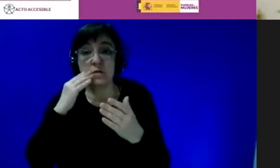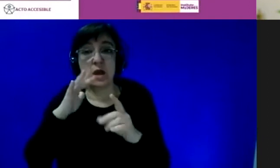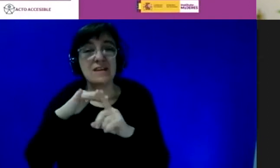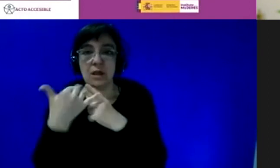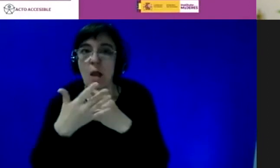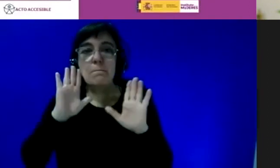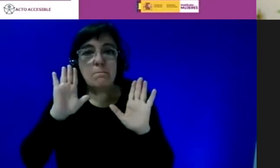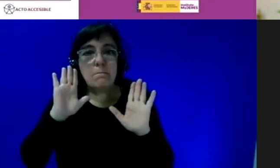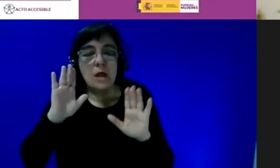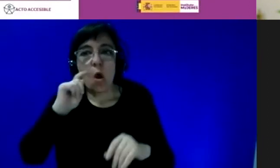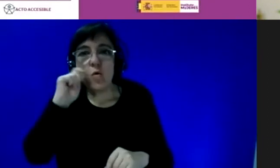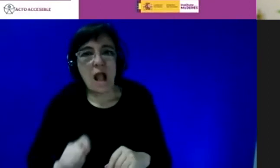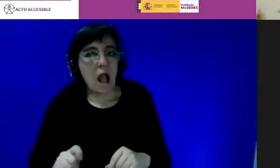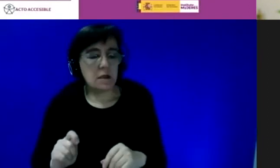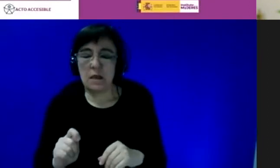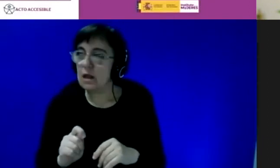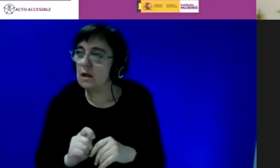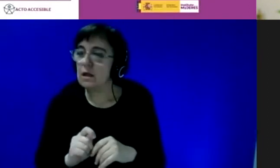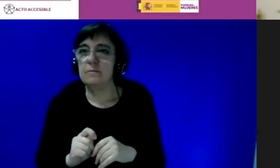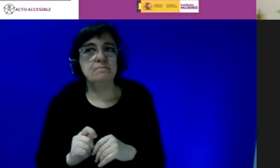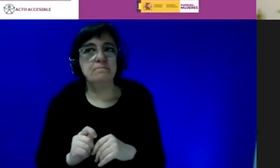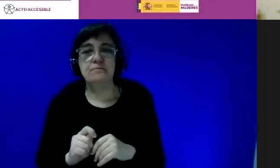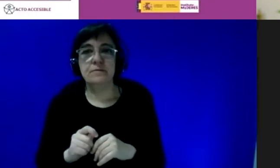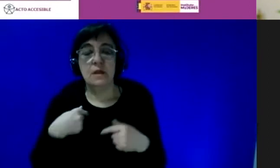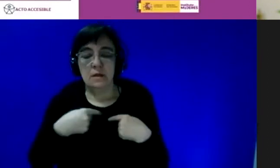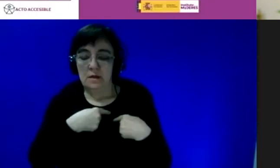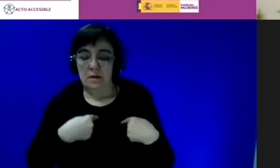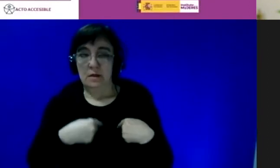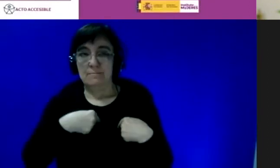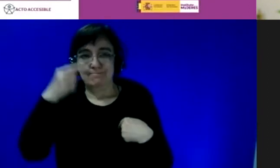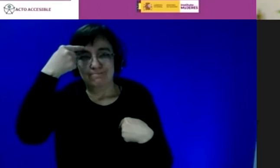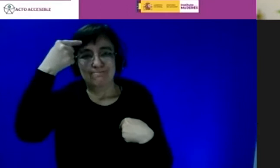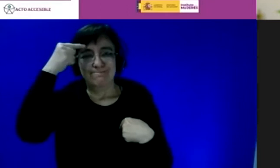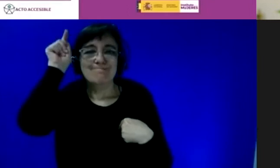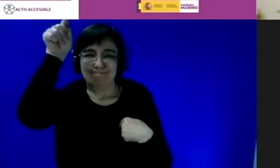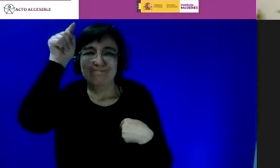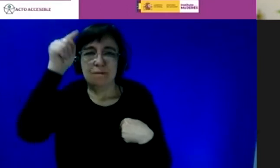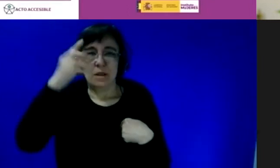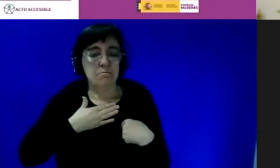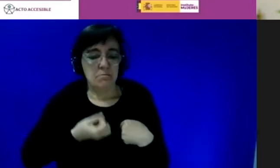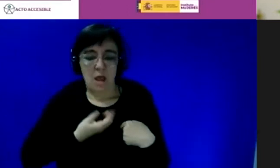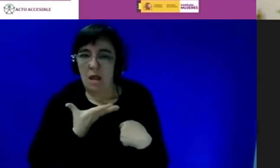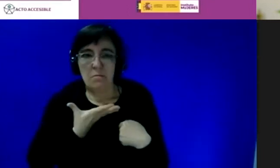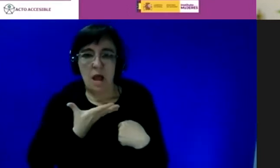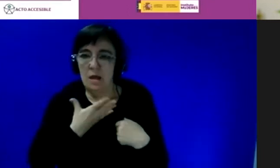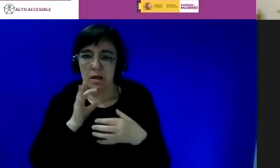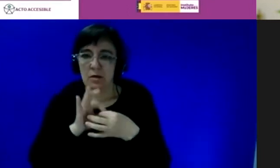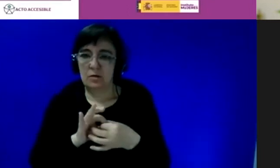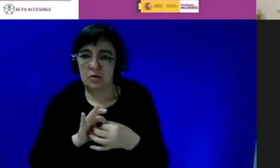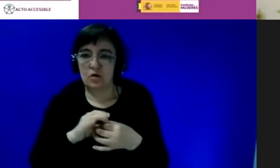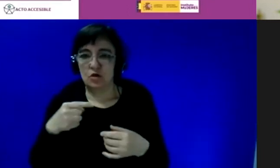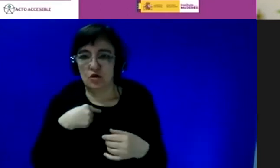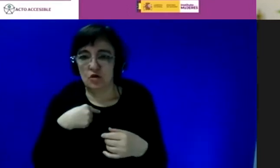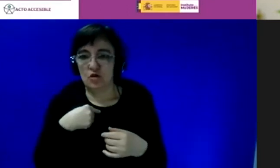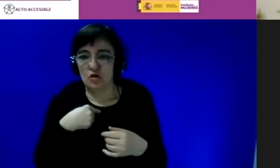left my heart. In Kiev, left my soul. And I am with all my soul in Kiev